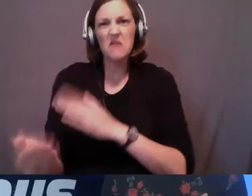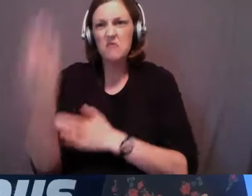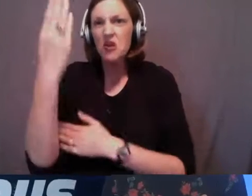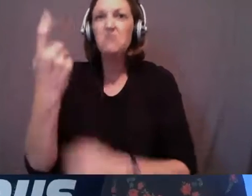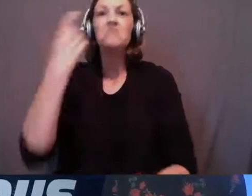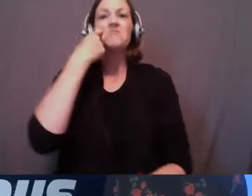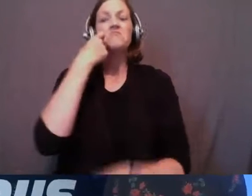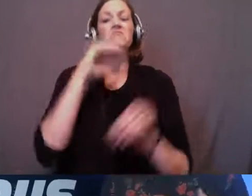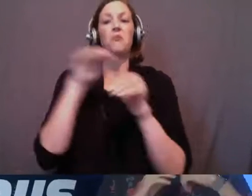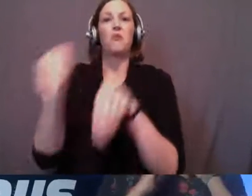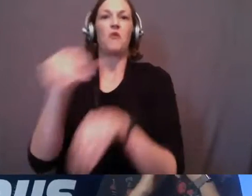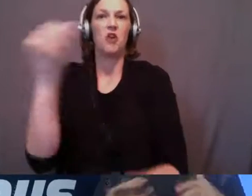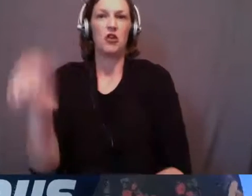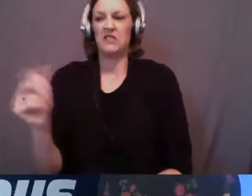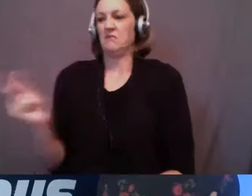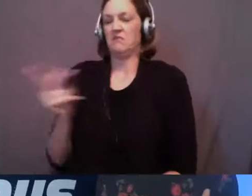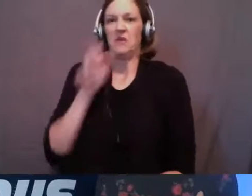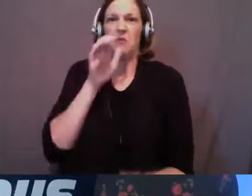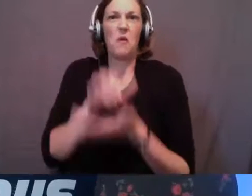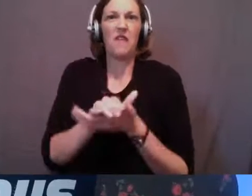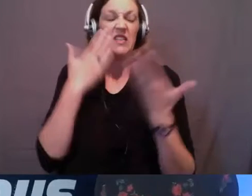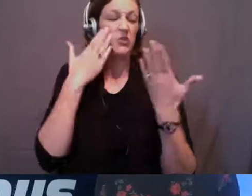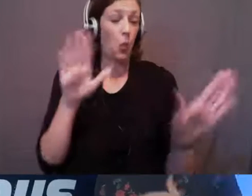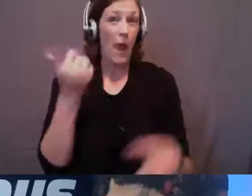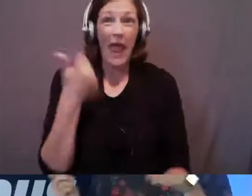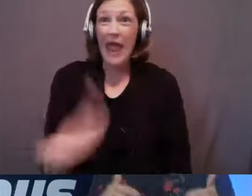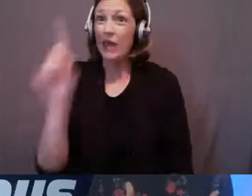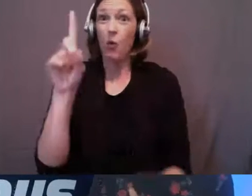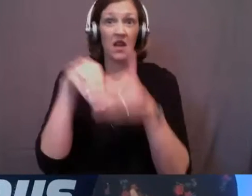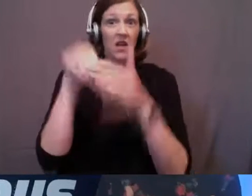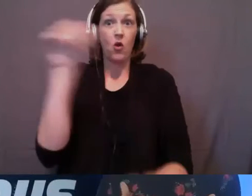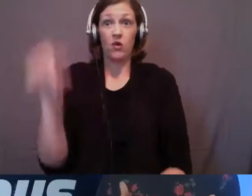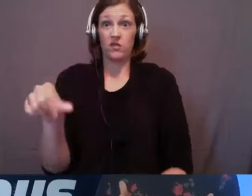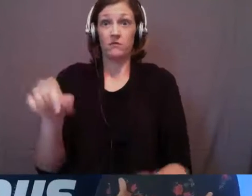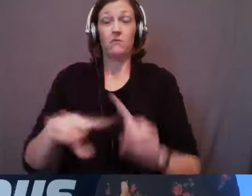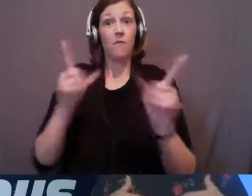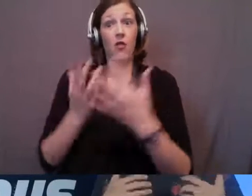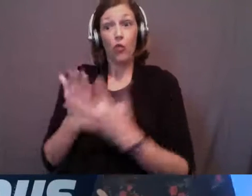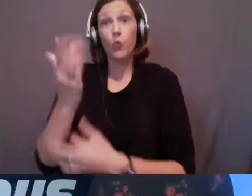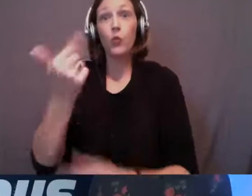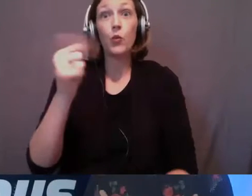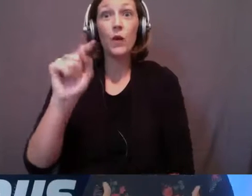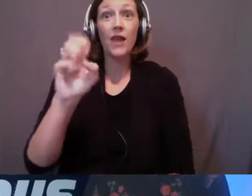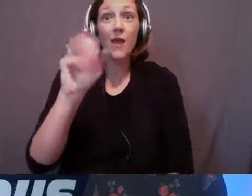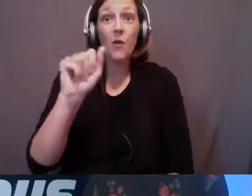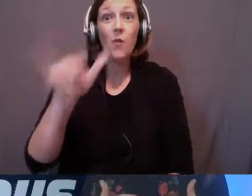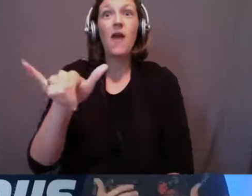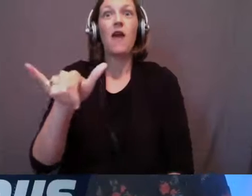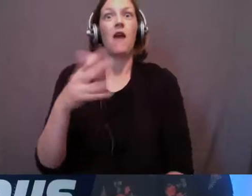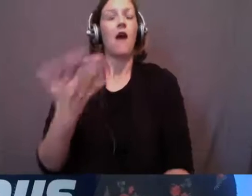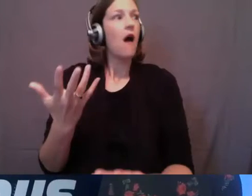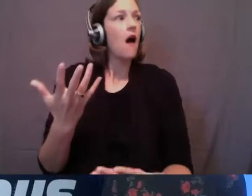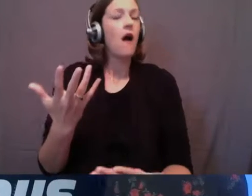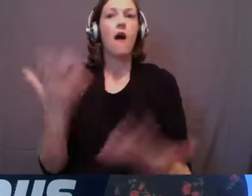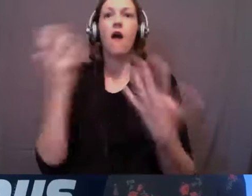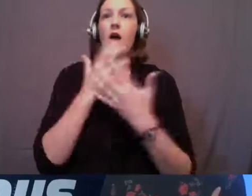to Austin, my wife and I. We didn't know a single person in the city, but through Gateway, we actually came to see and appreciate and